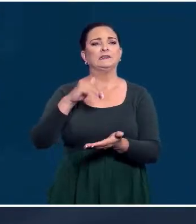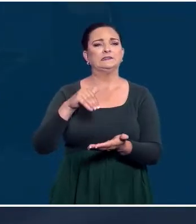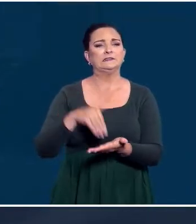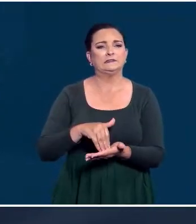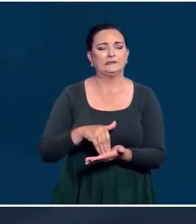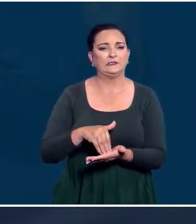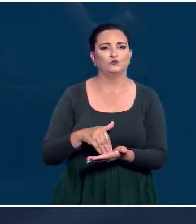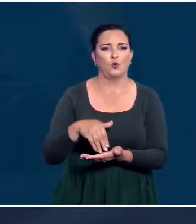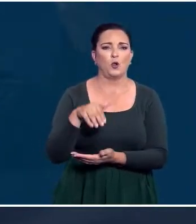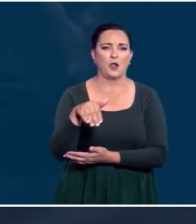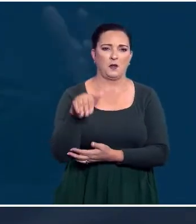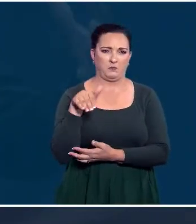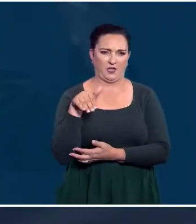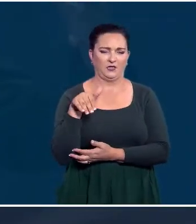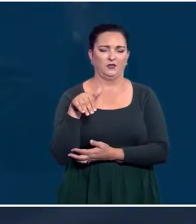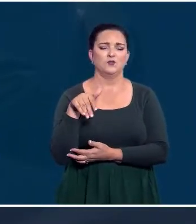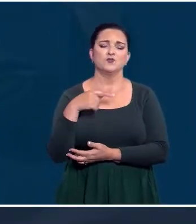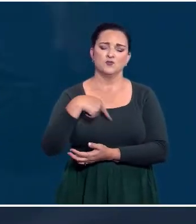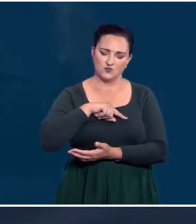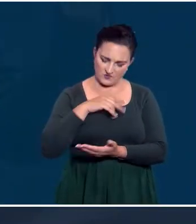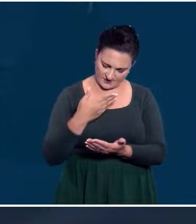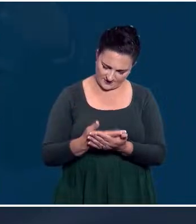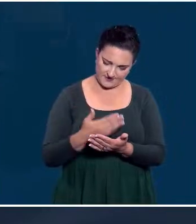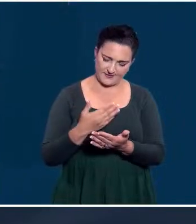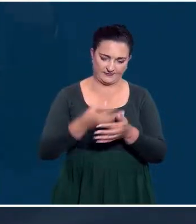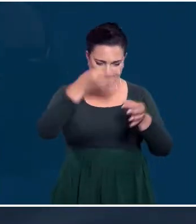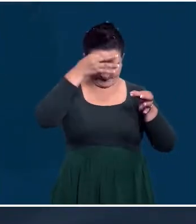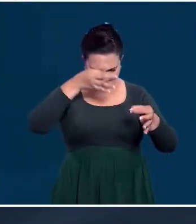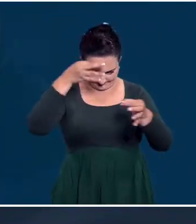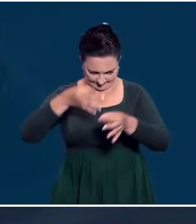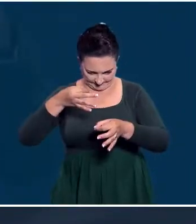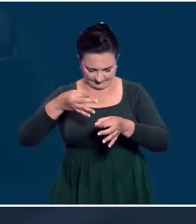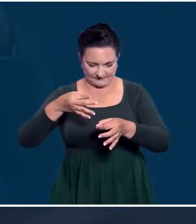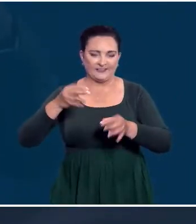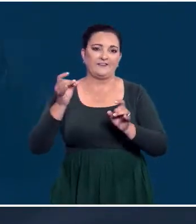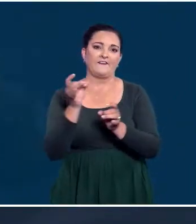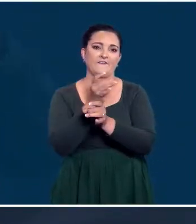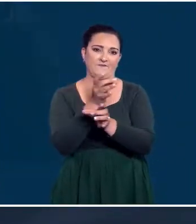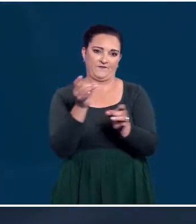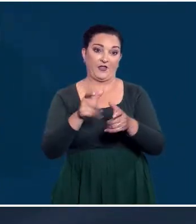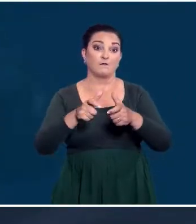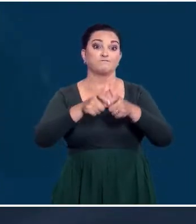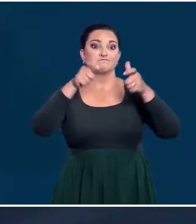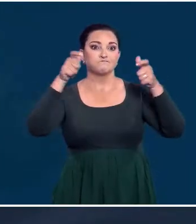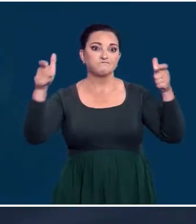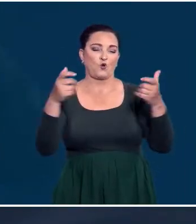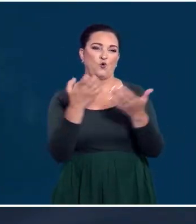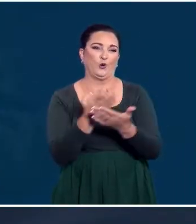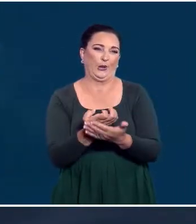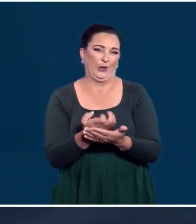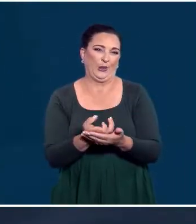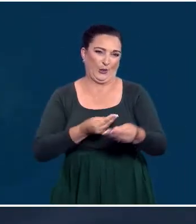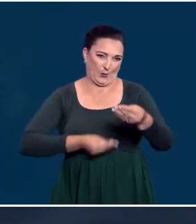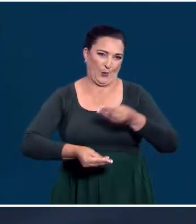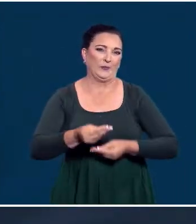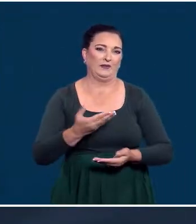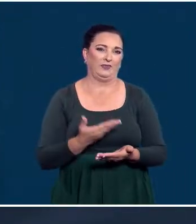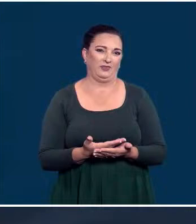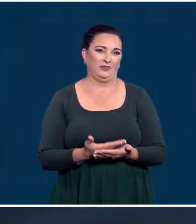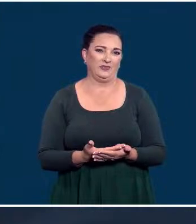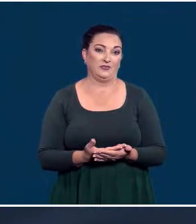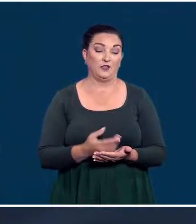policy affects the broader economy. What drives sectoral policies, sectoral growth, are